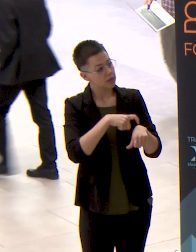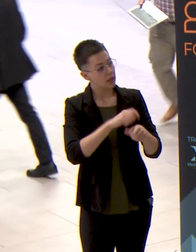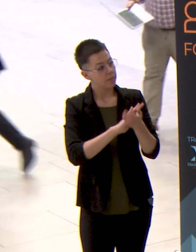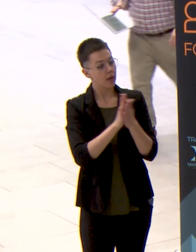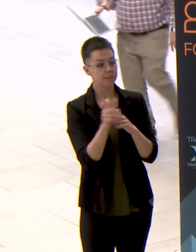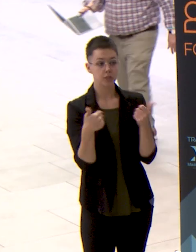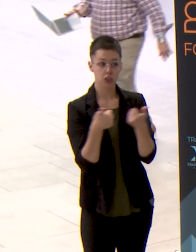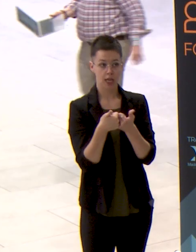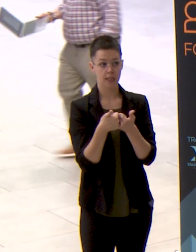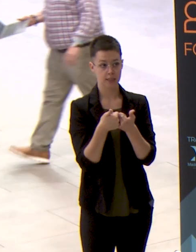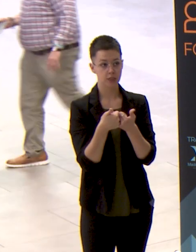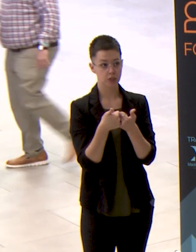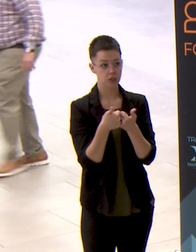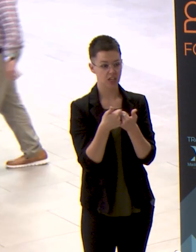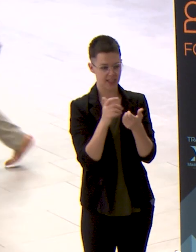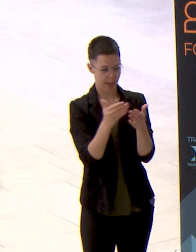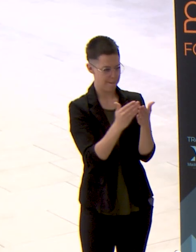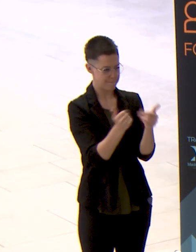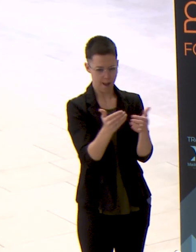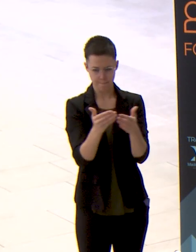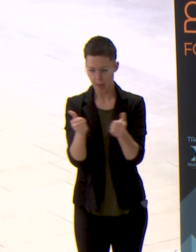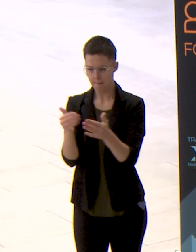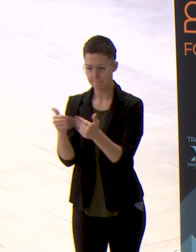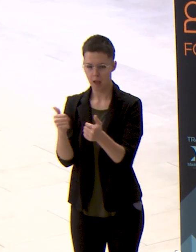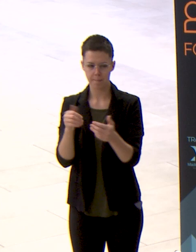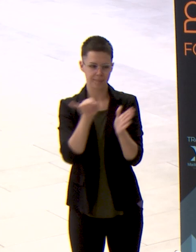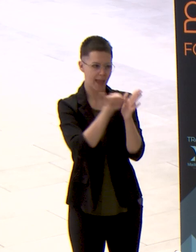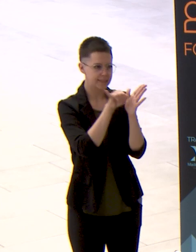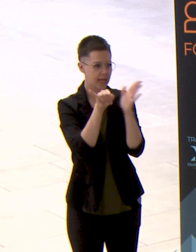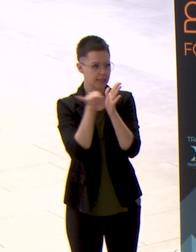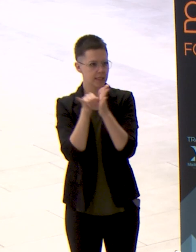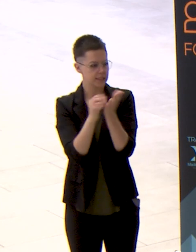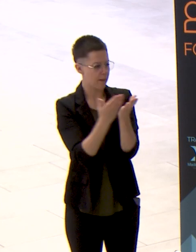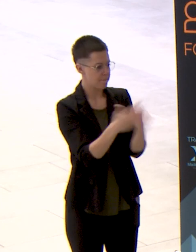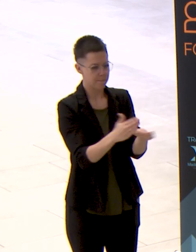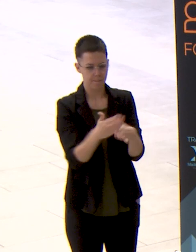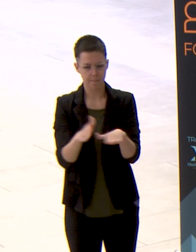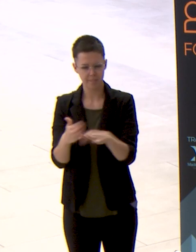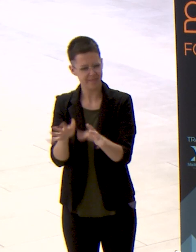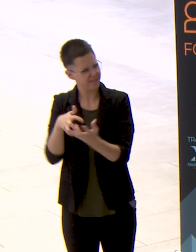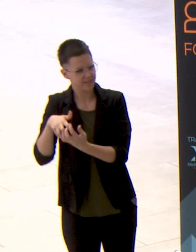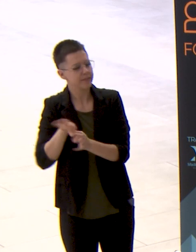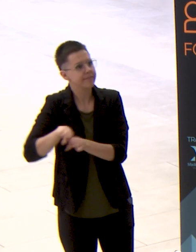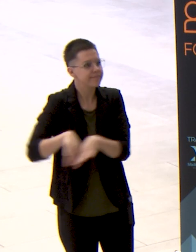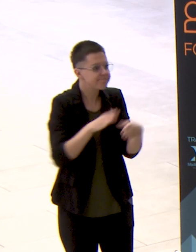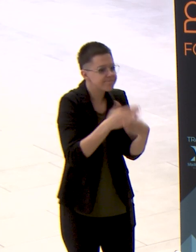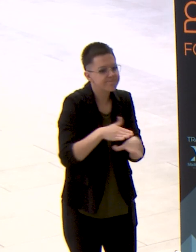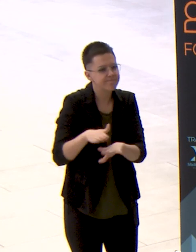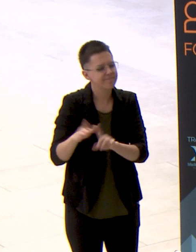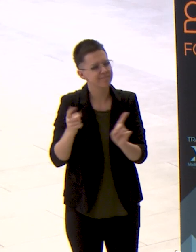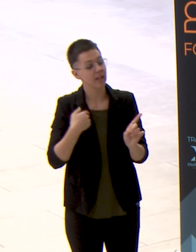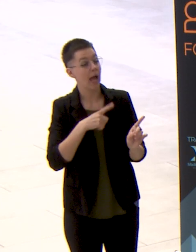a challenge, right? Social is splintering people across many different identities. But if you ask me, like I just took up a couple weeks ago